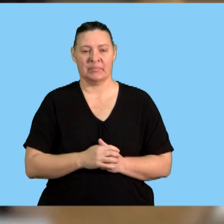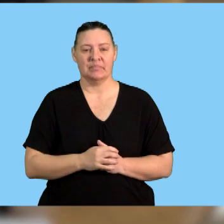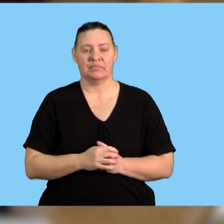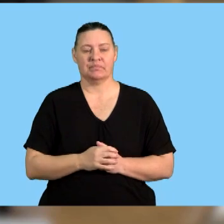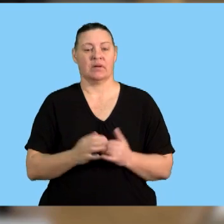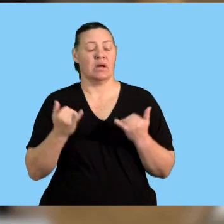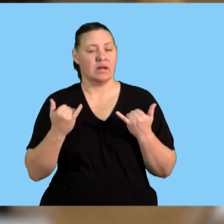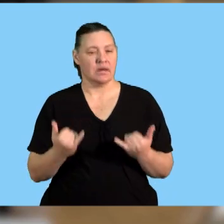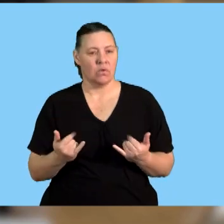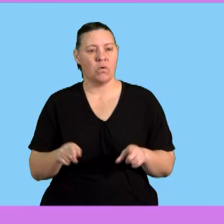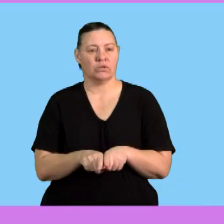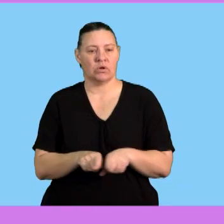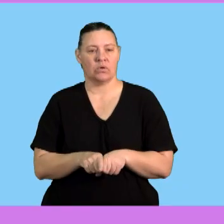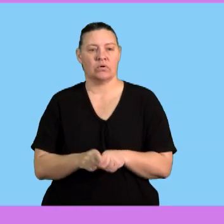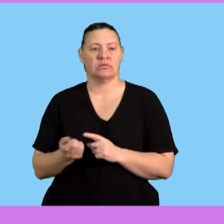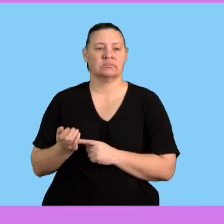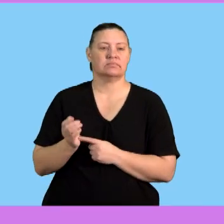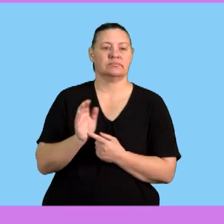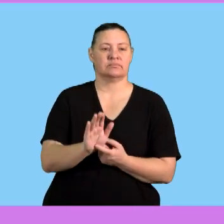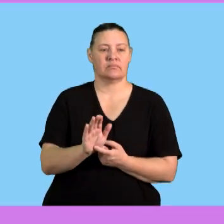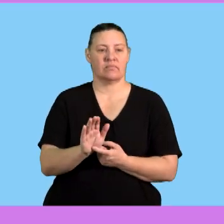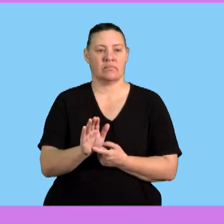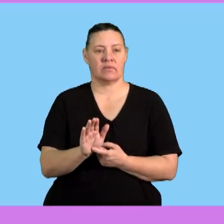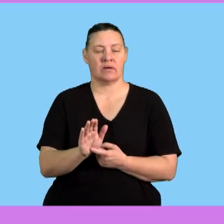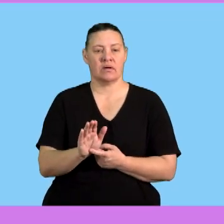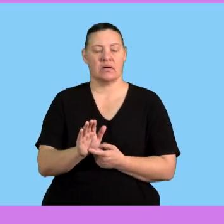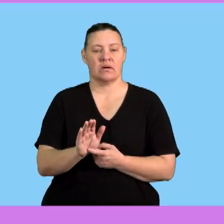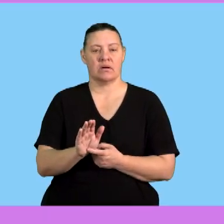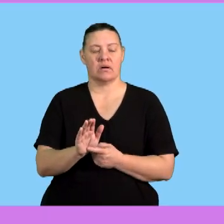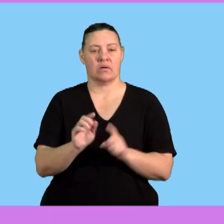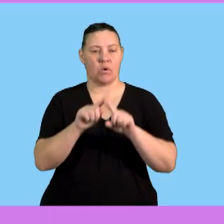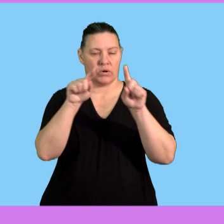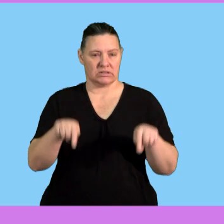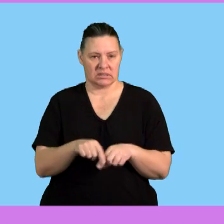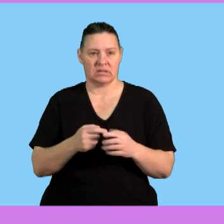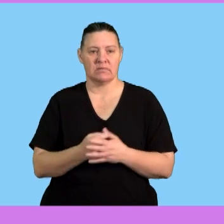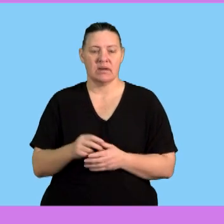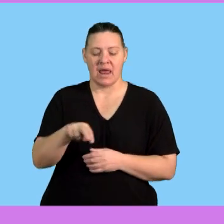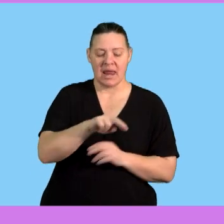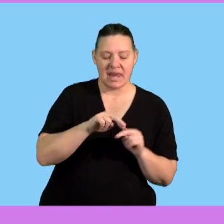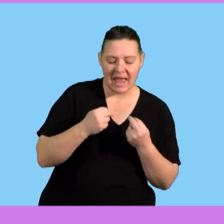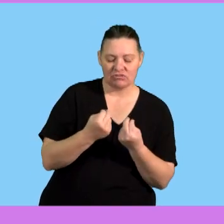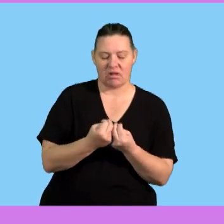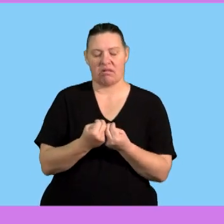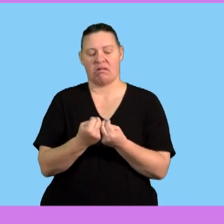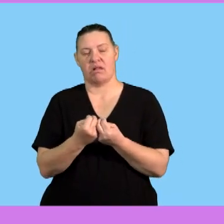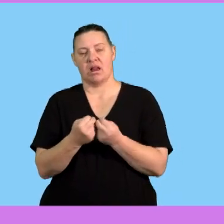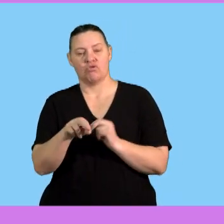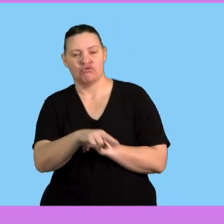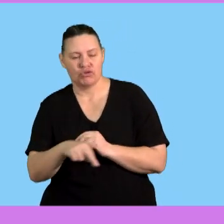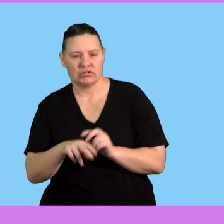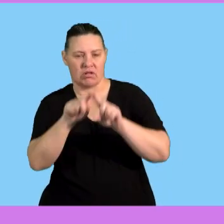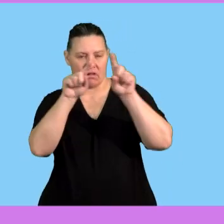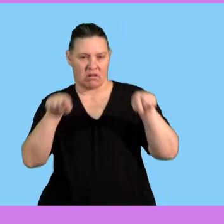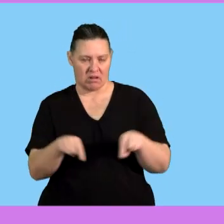Now you will also be dealing with the signboards, and they may indicate the national and regional roads. So